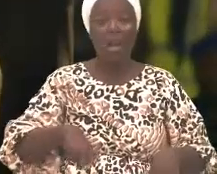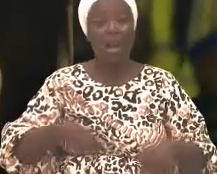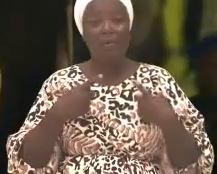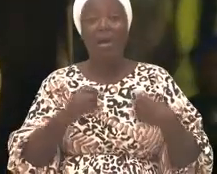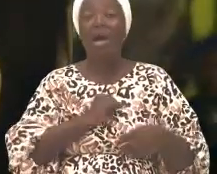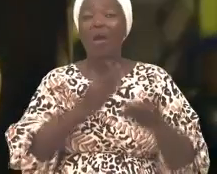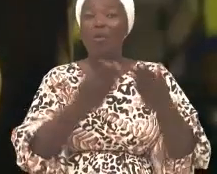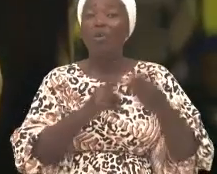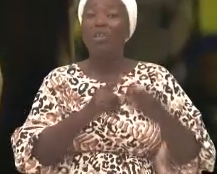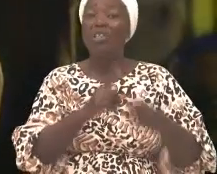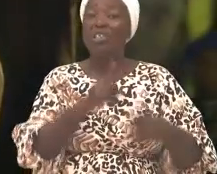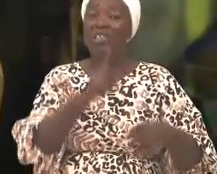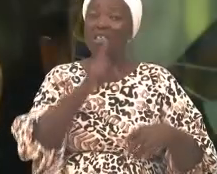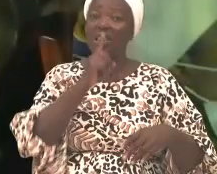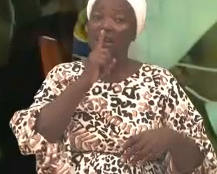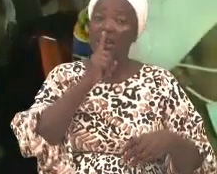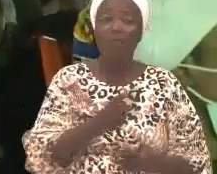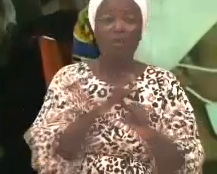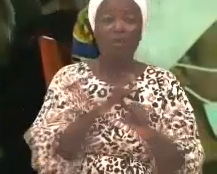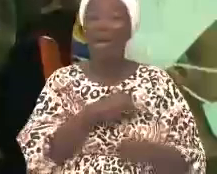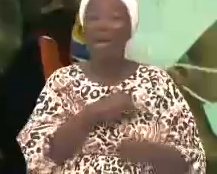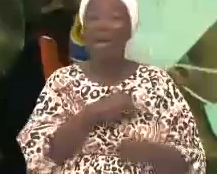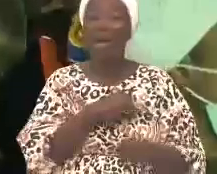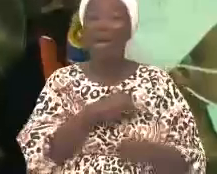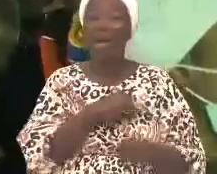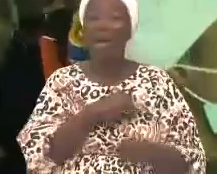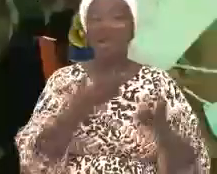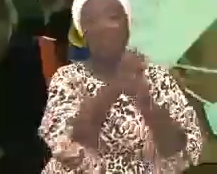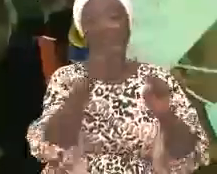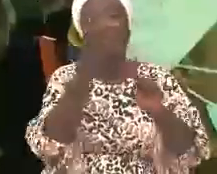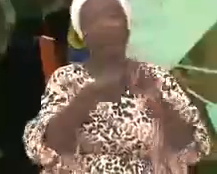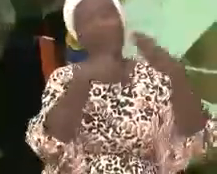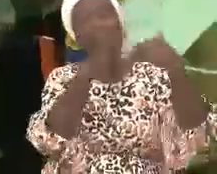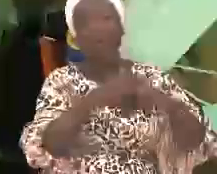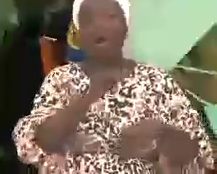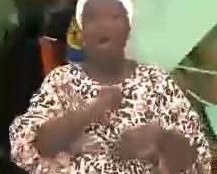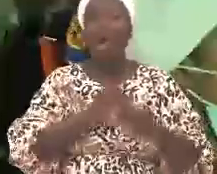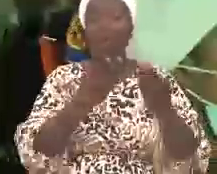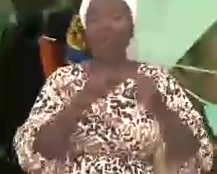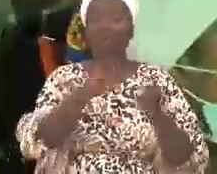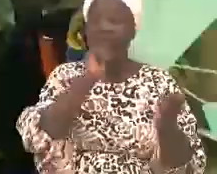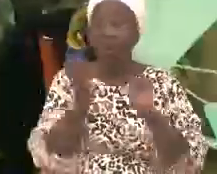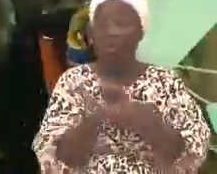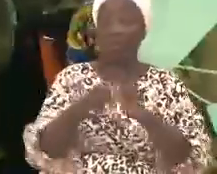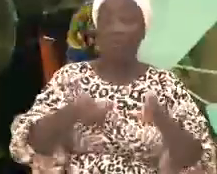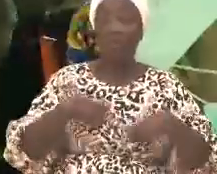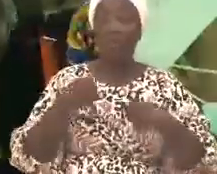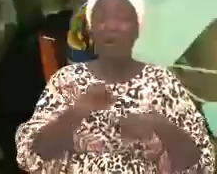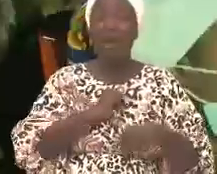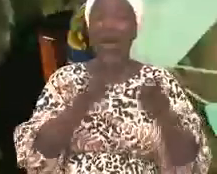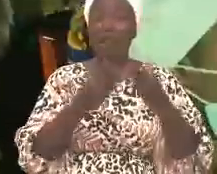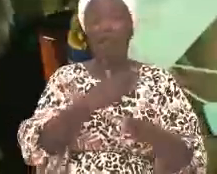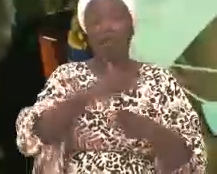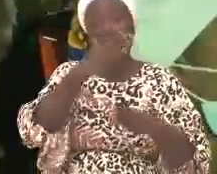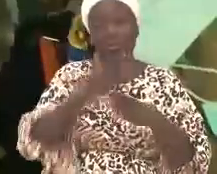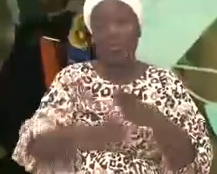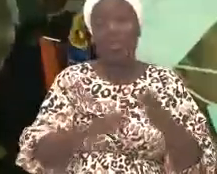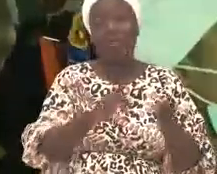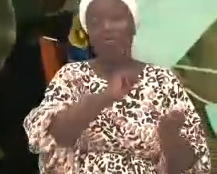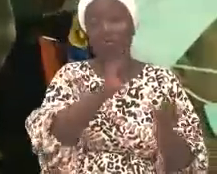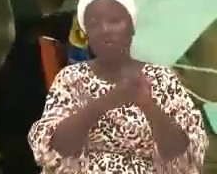salvation. I want salvation from heaven. And I want a change of life. I want total transformation of